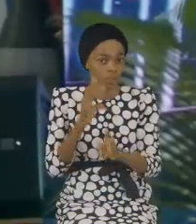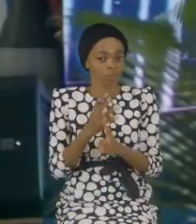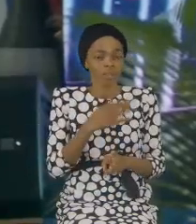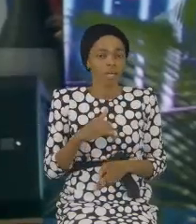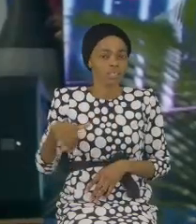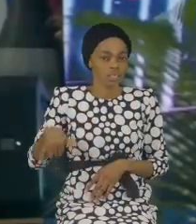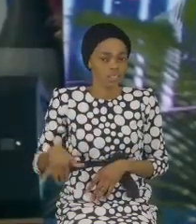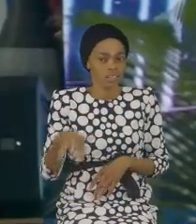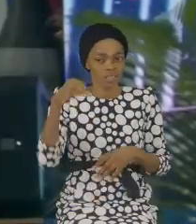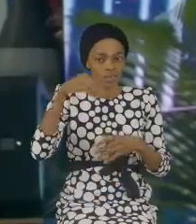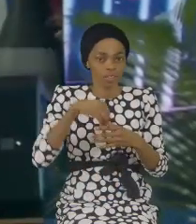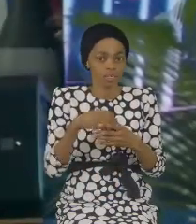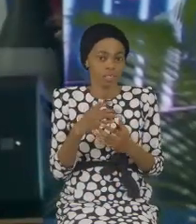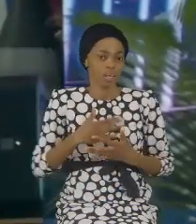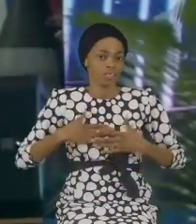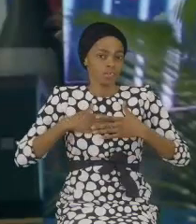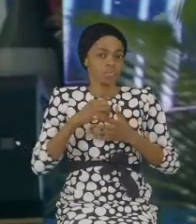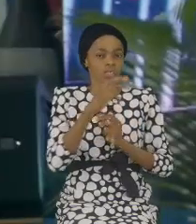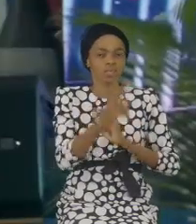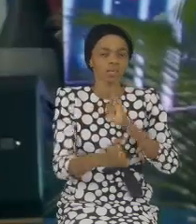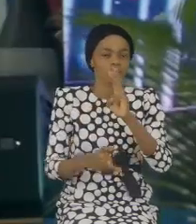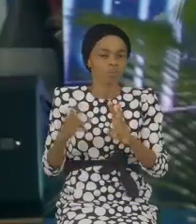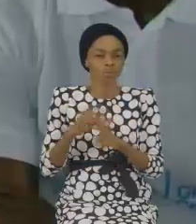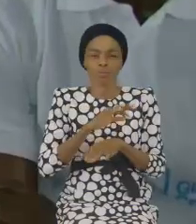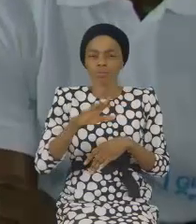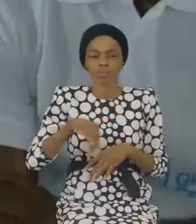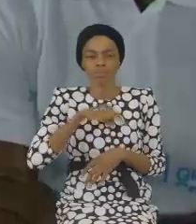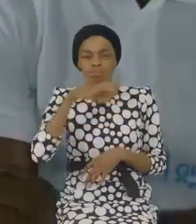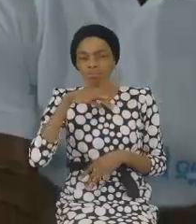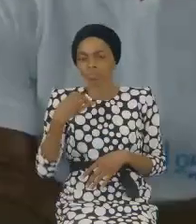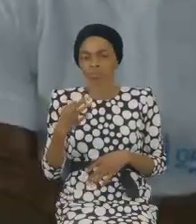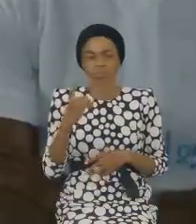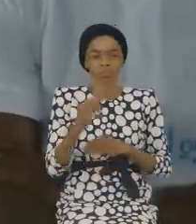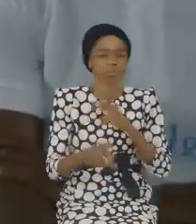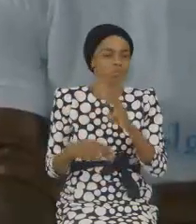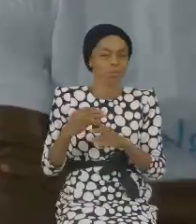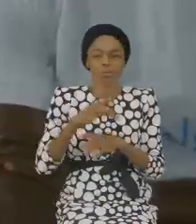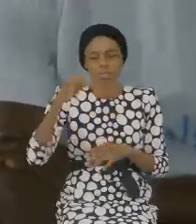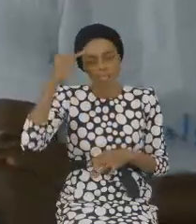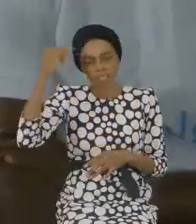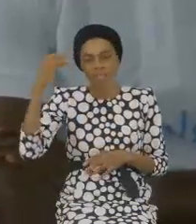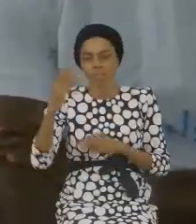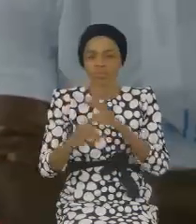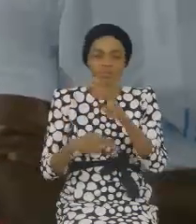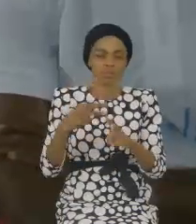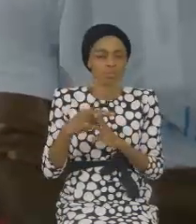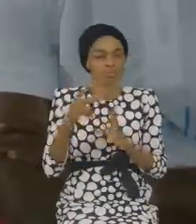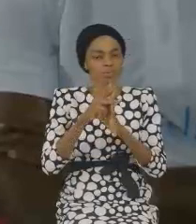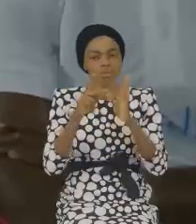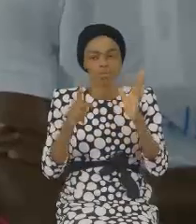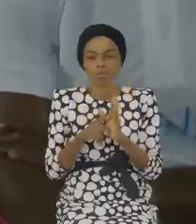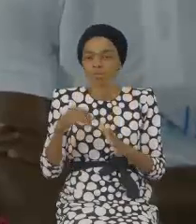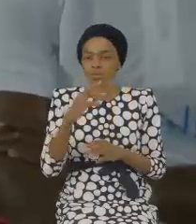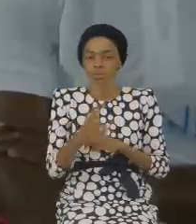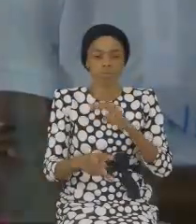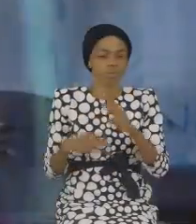still entrenching the world, the traditions of the world, the ideology of the world, the principles of the world, the